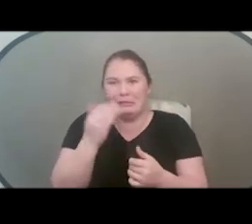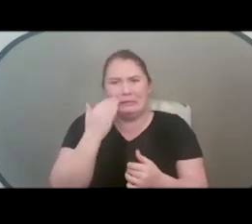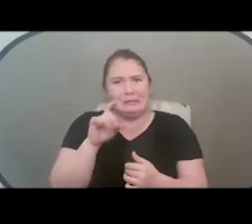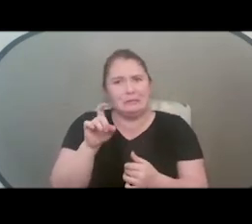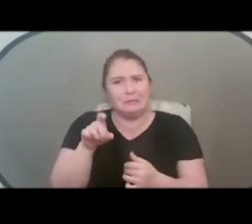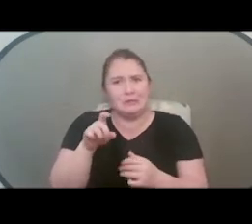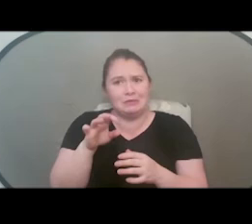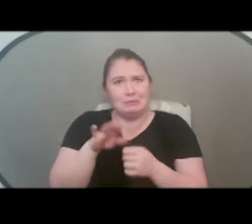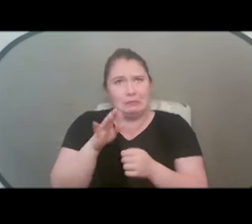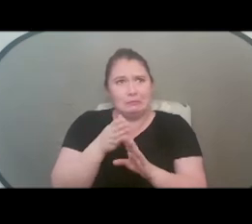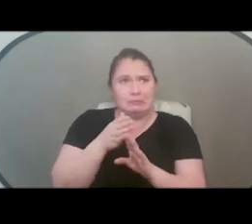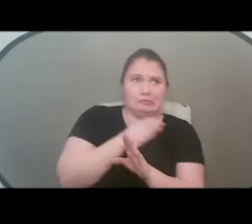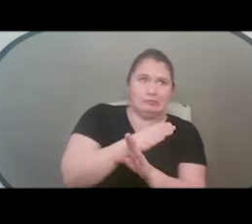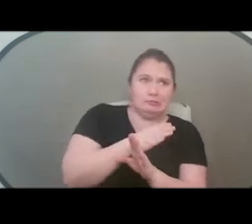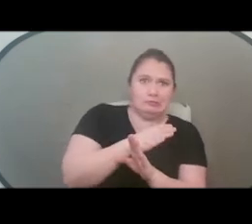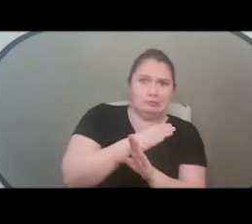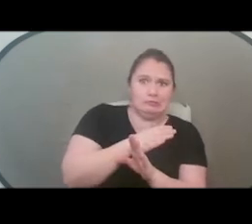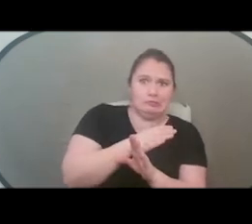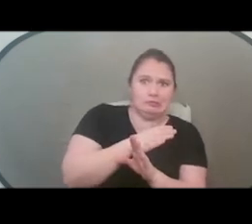to vote first.